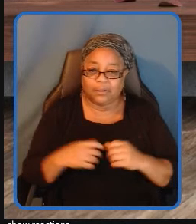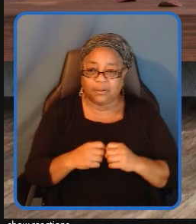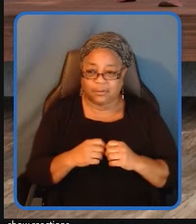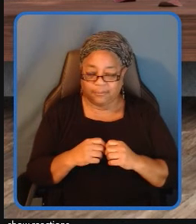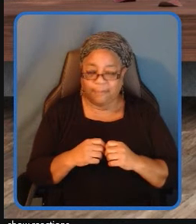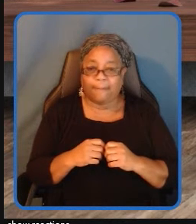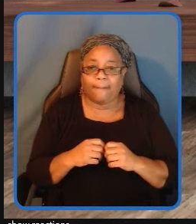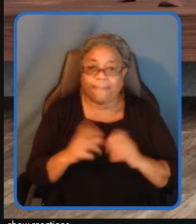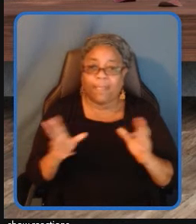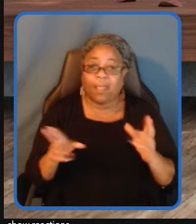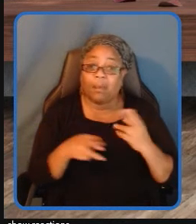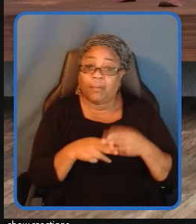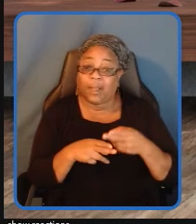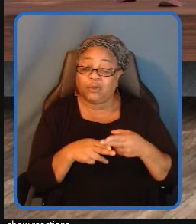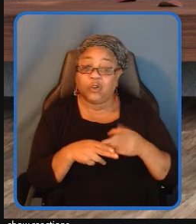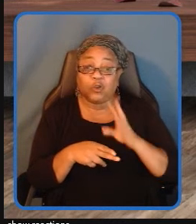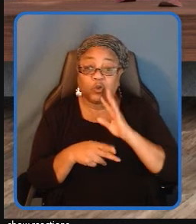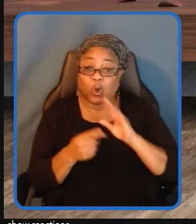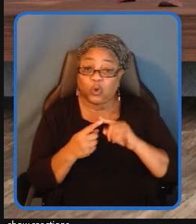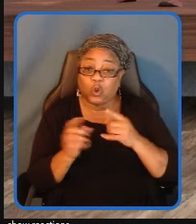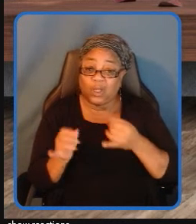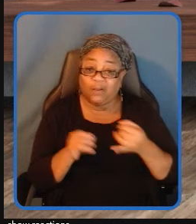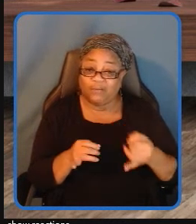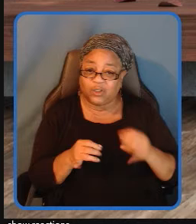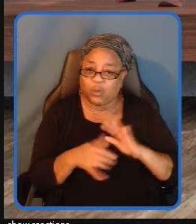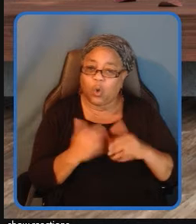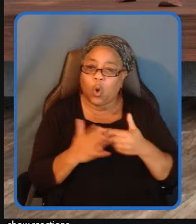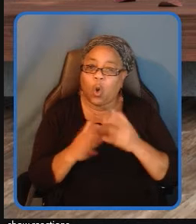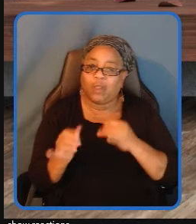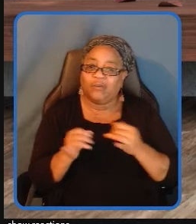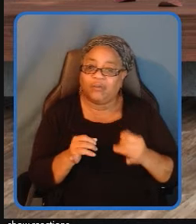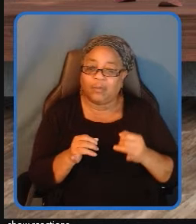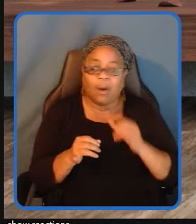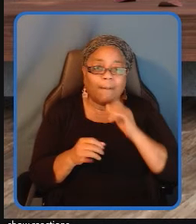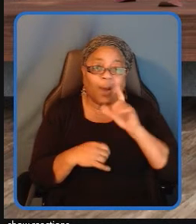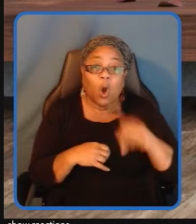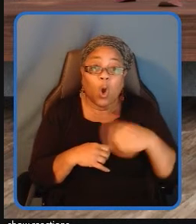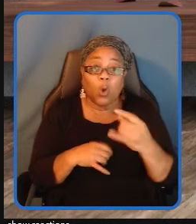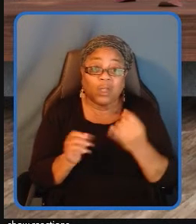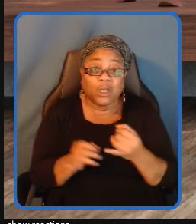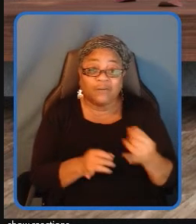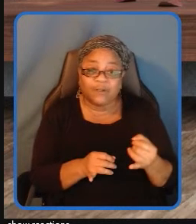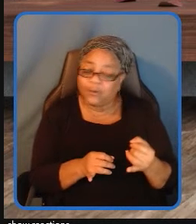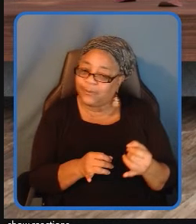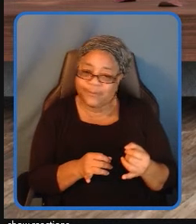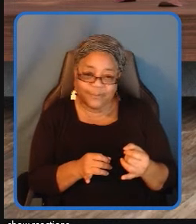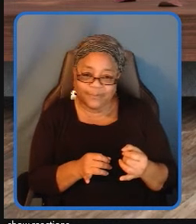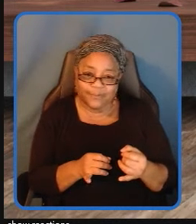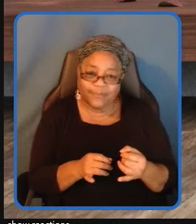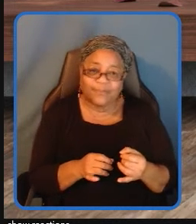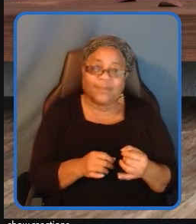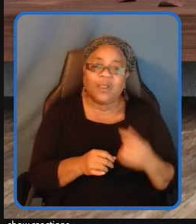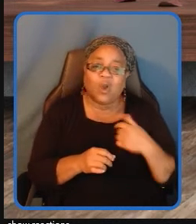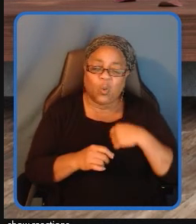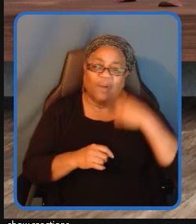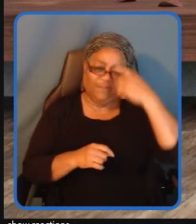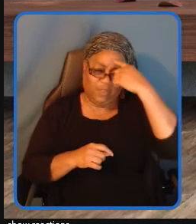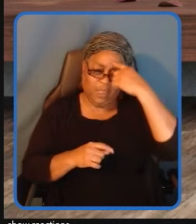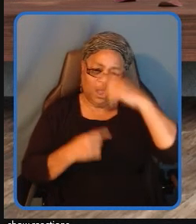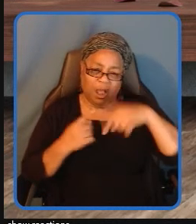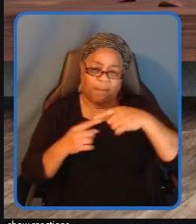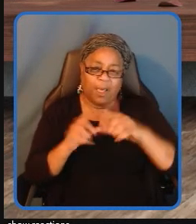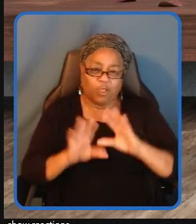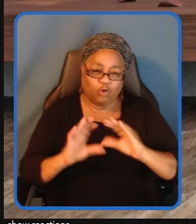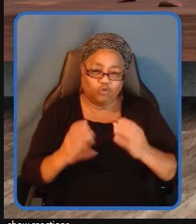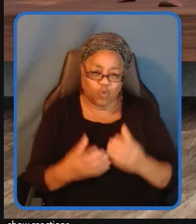the individual. We're all individuals, so none of us are just individuals. And so part of it is also thinking about the groups. So we know, for